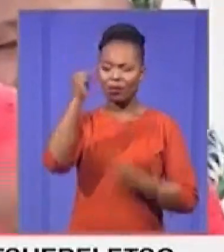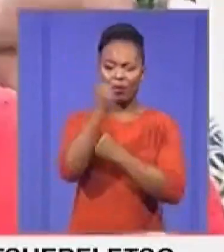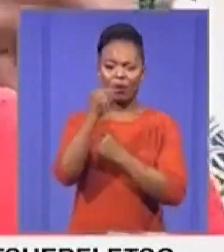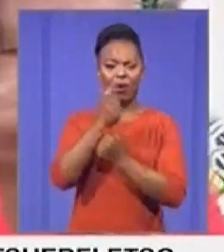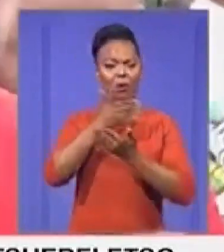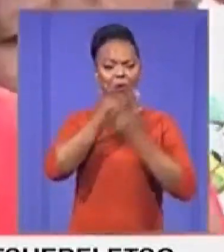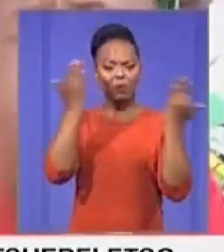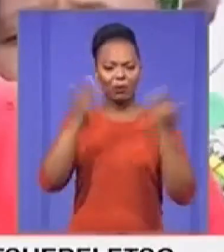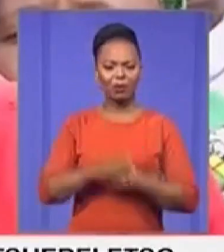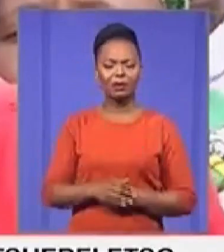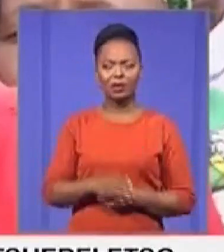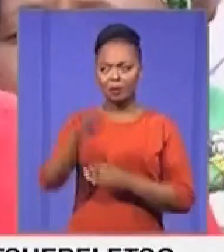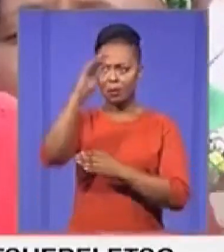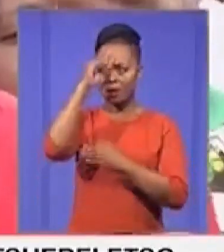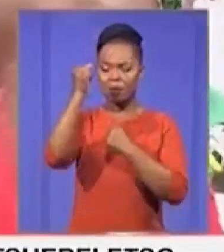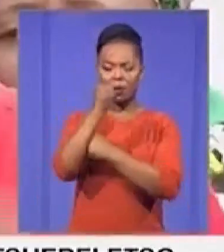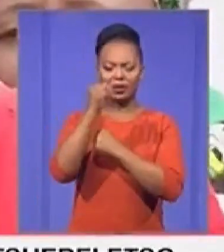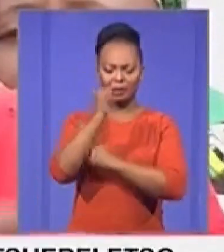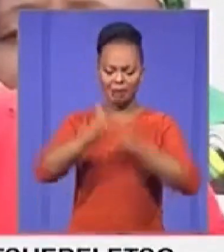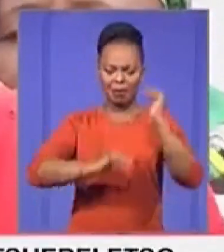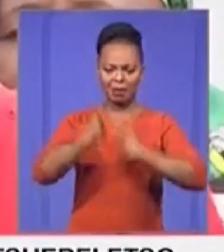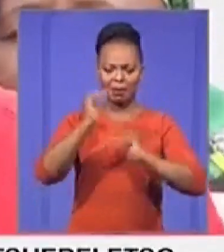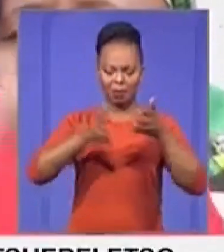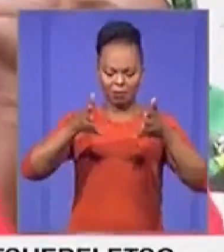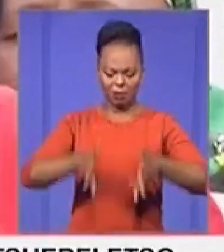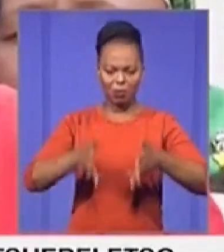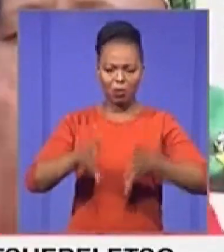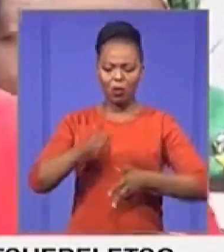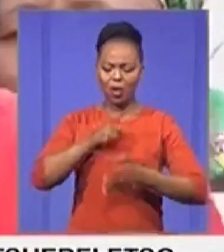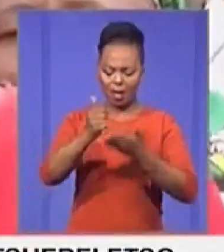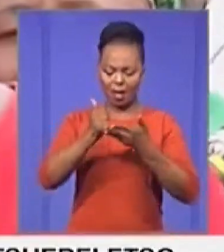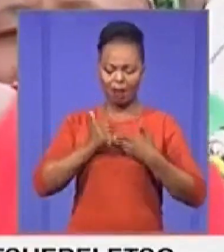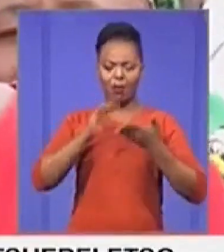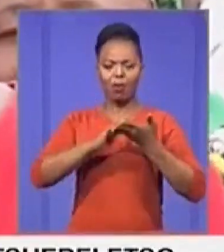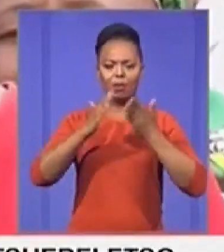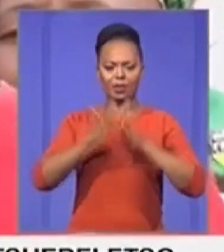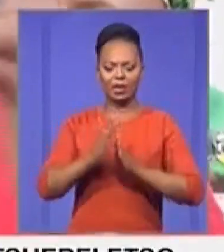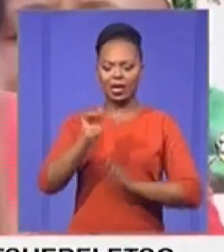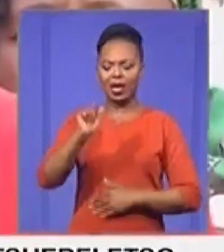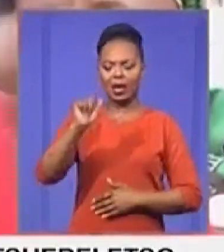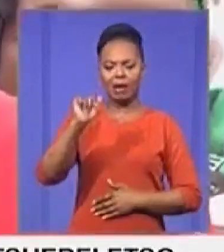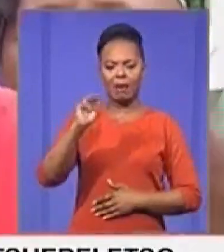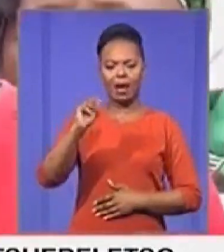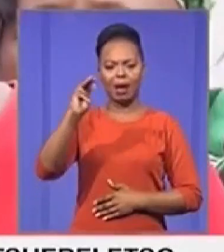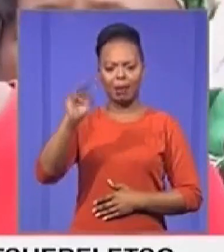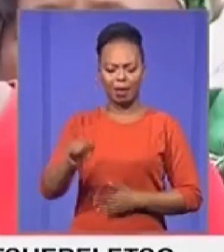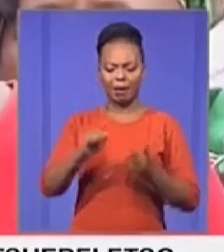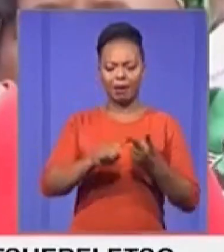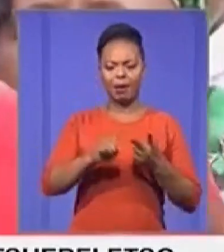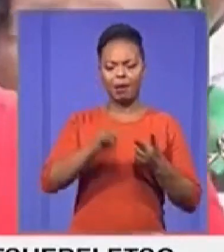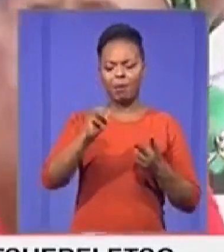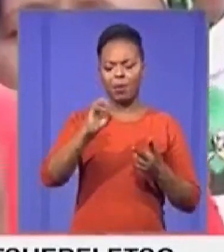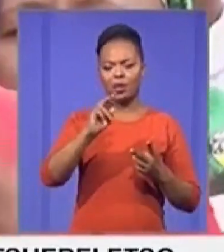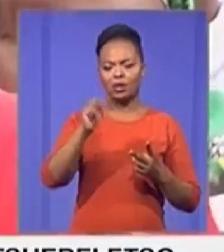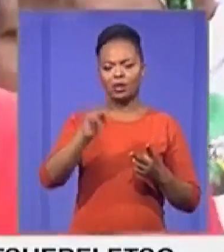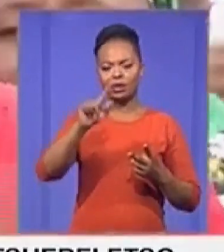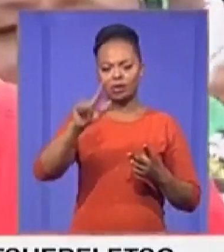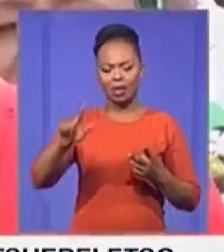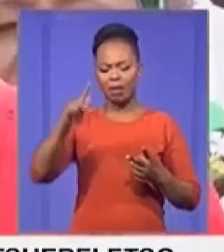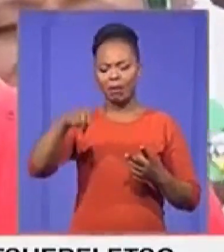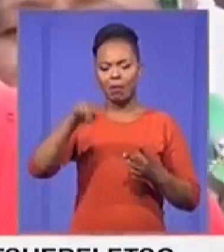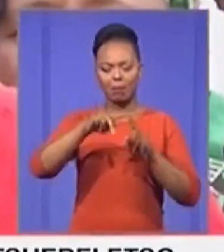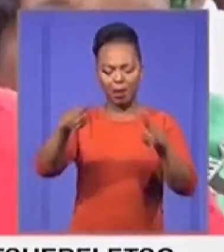kopa a mobile police station e ya go assistang community ya Alabama ama le community ya Mansell Park because